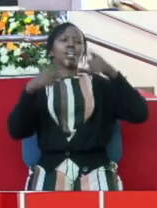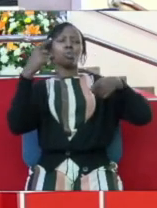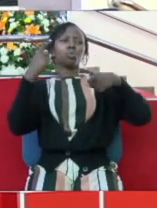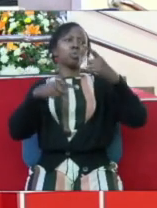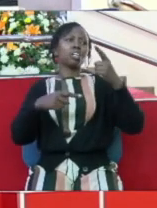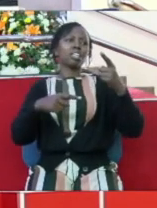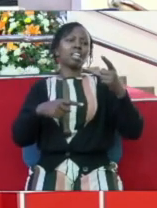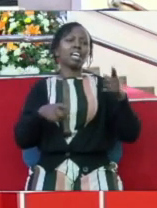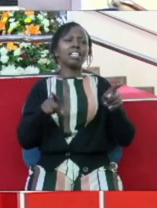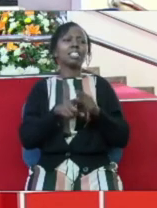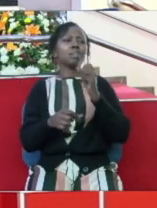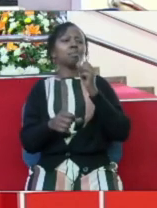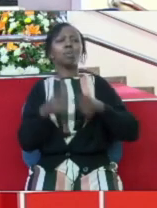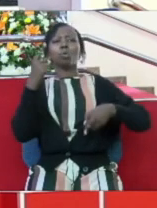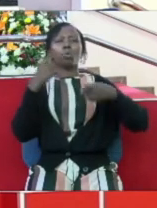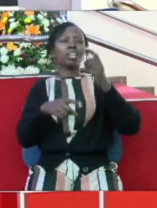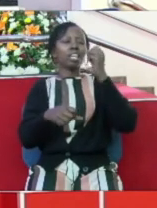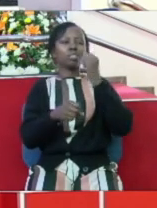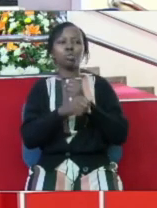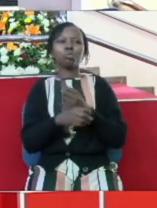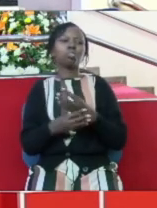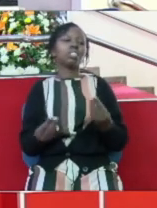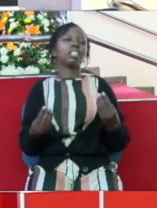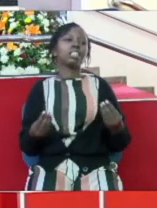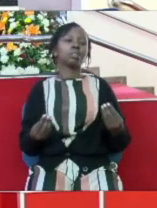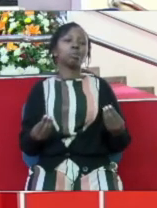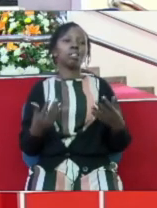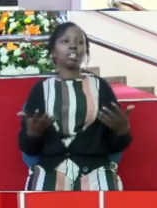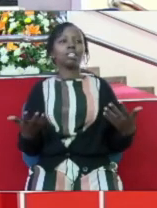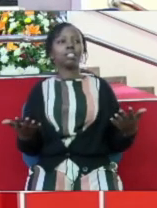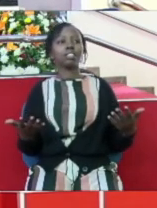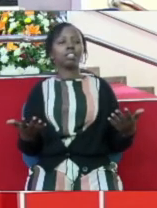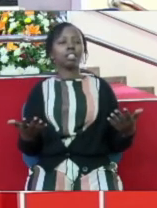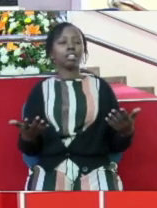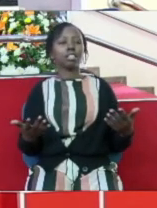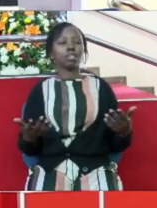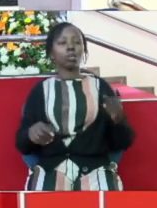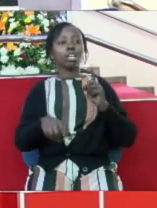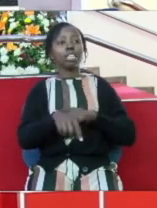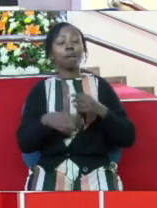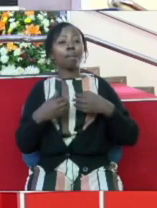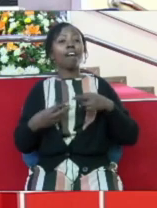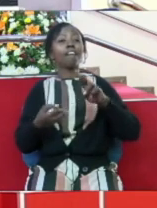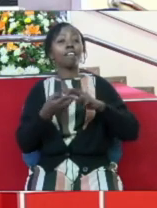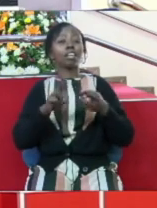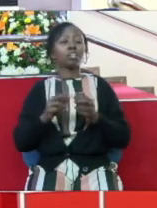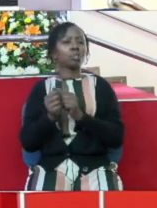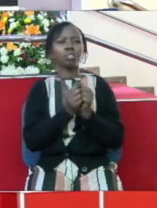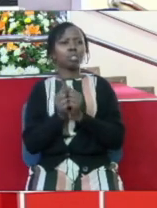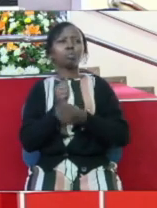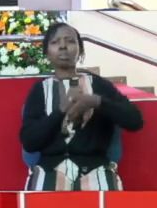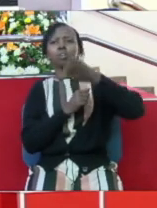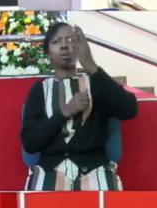utapata nafasi ya kupata mwelekezo ya kupata mali isipokuwa kufanya kazi sana. At the place of intimacy. Wakati wa ushirika pamoja naye. Maybe you are here, you